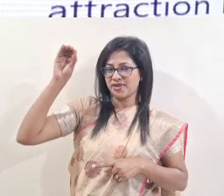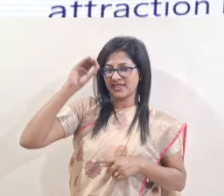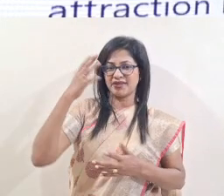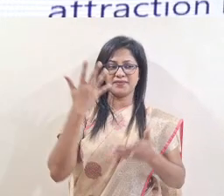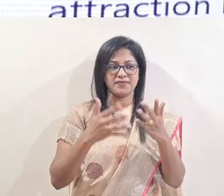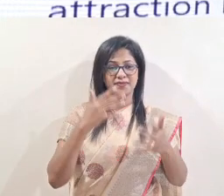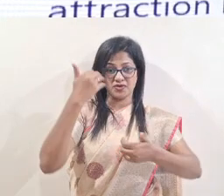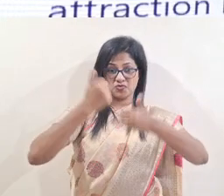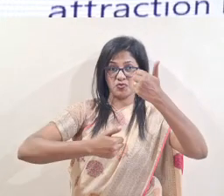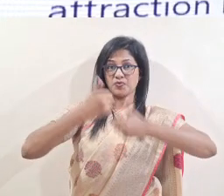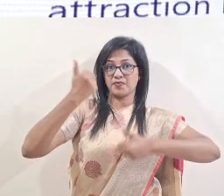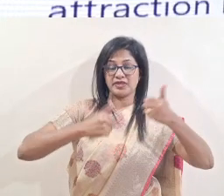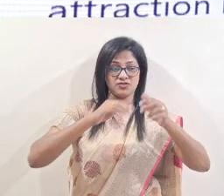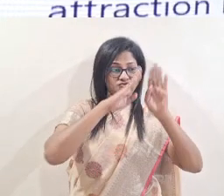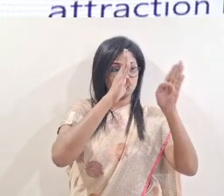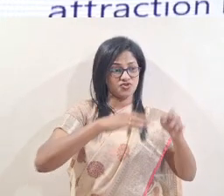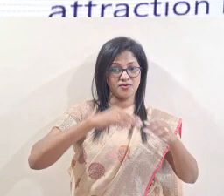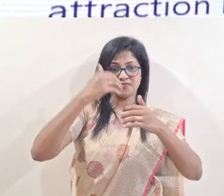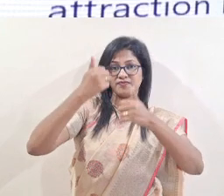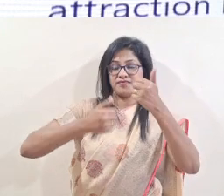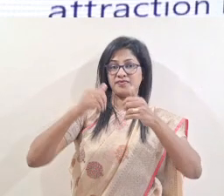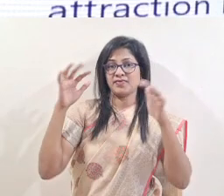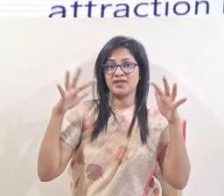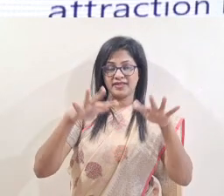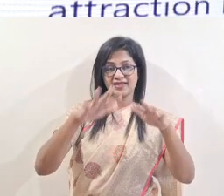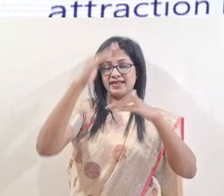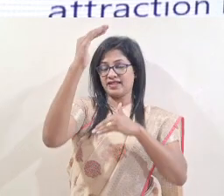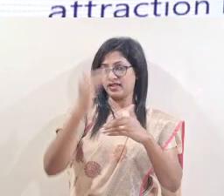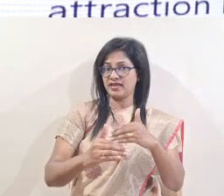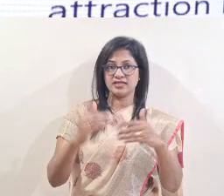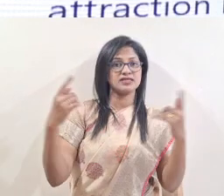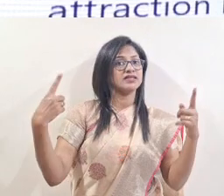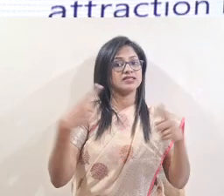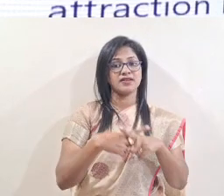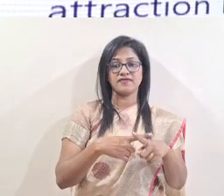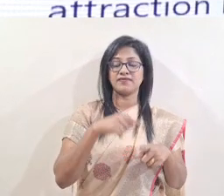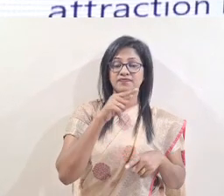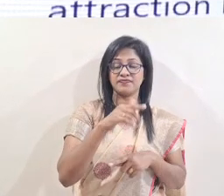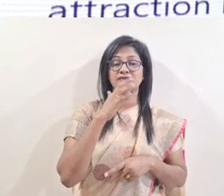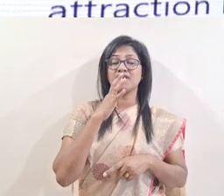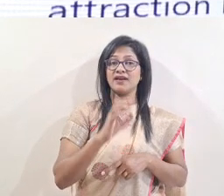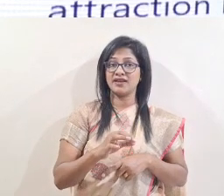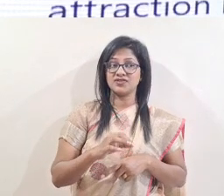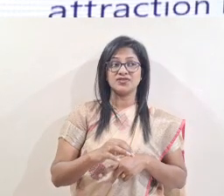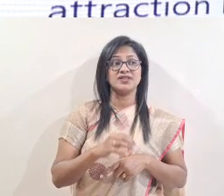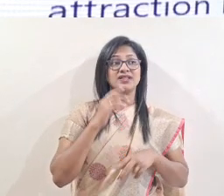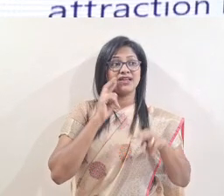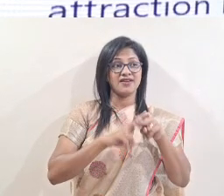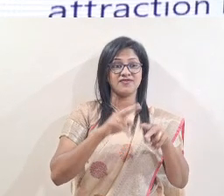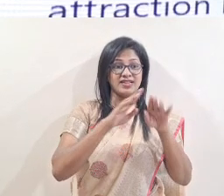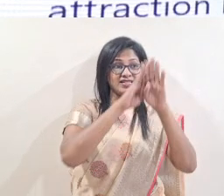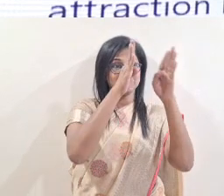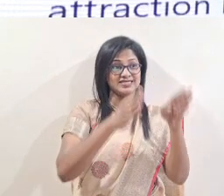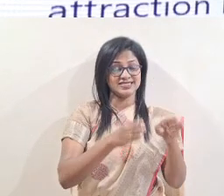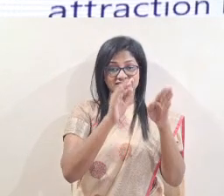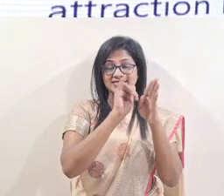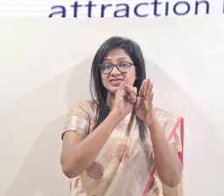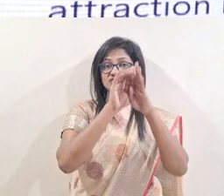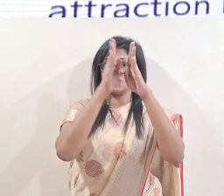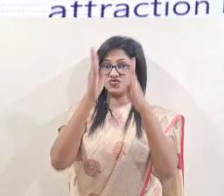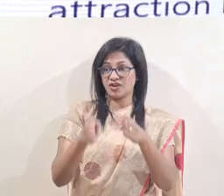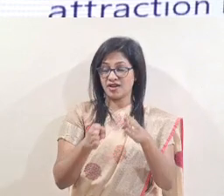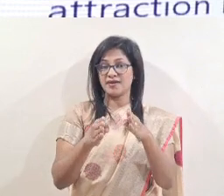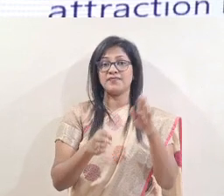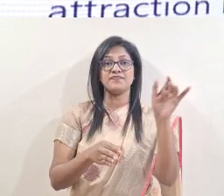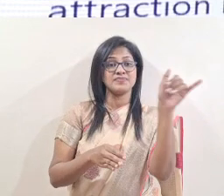competition between the shop, the customer footfall will decrease. What is happening actually is, if there are a number of shops actually presenting